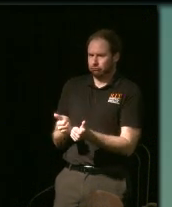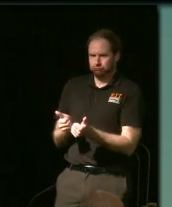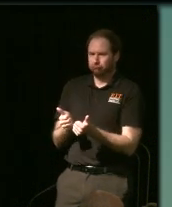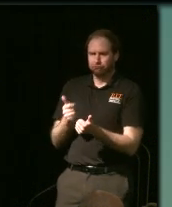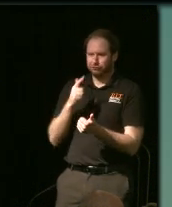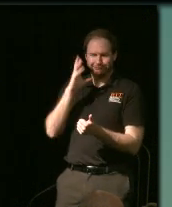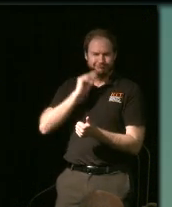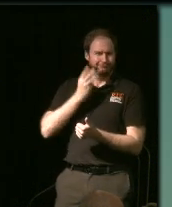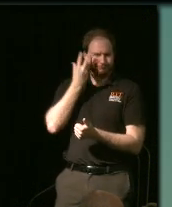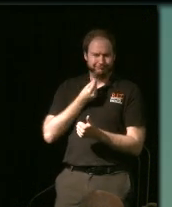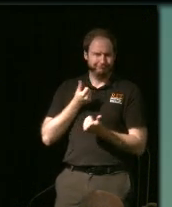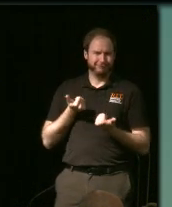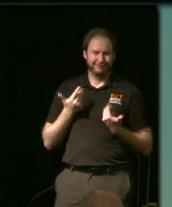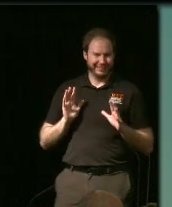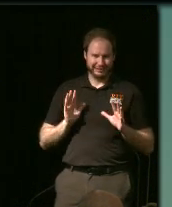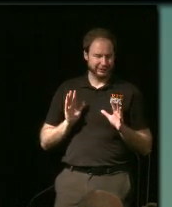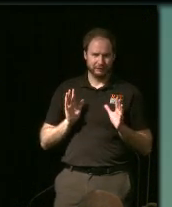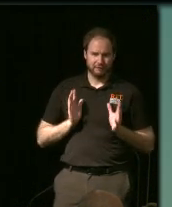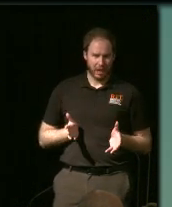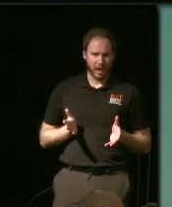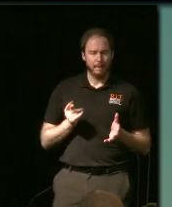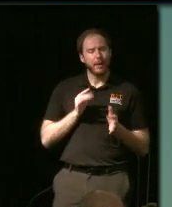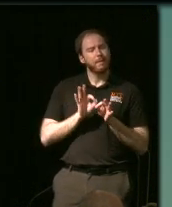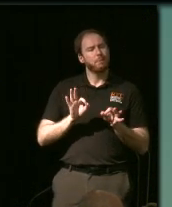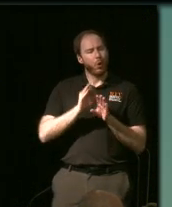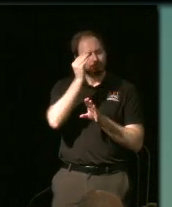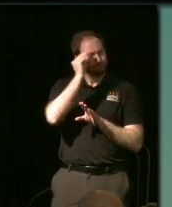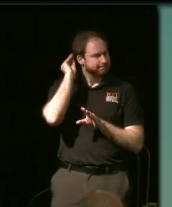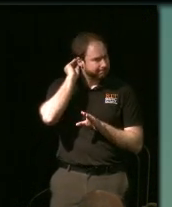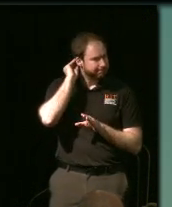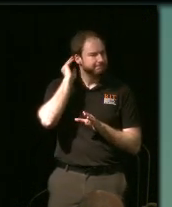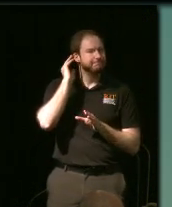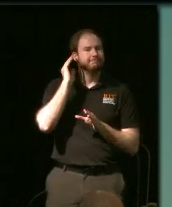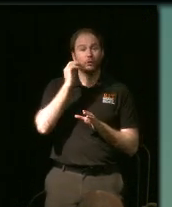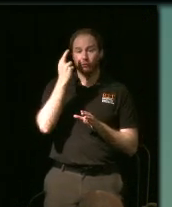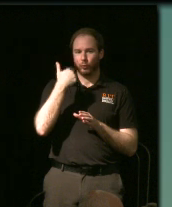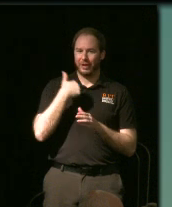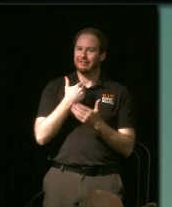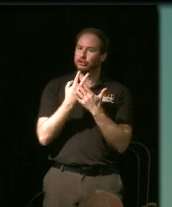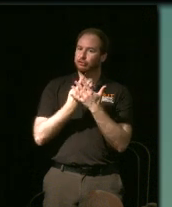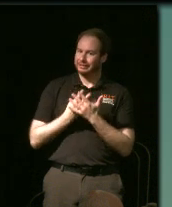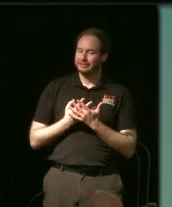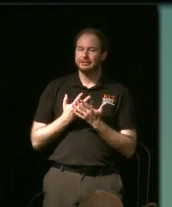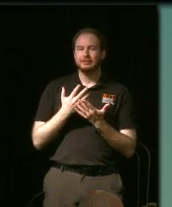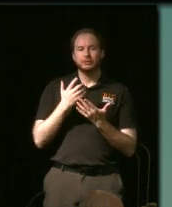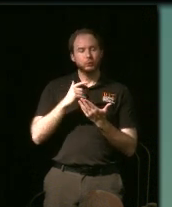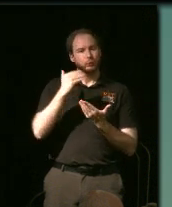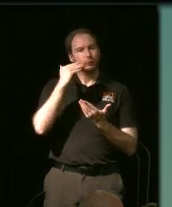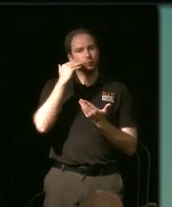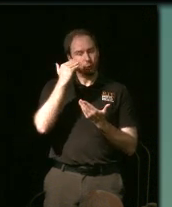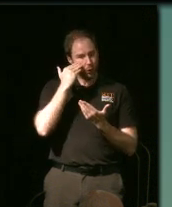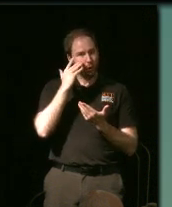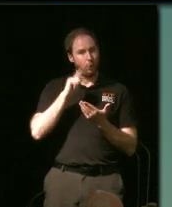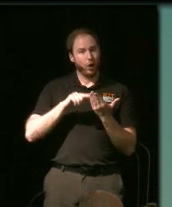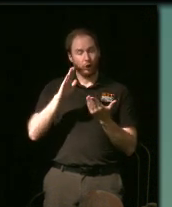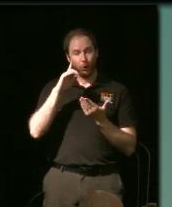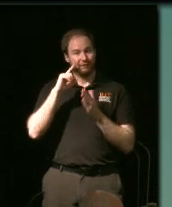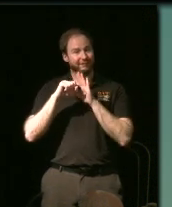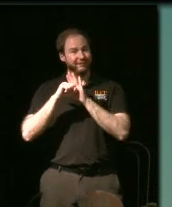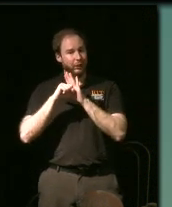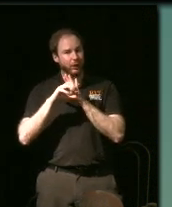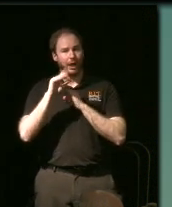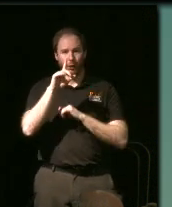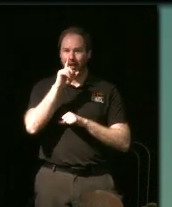done this process already. But it's important to know what your genotype and your phenotype is